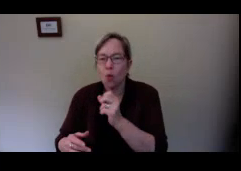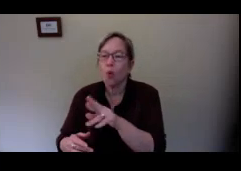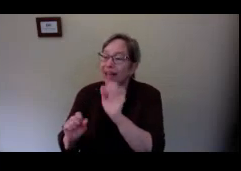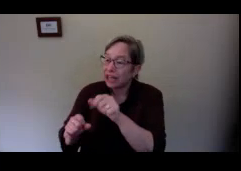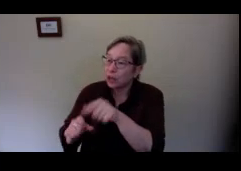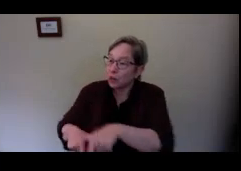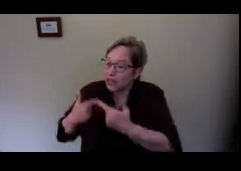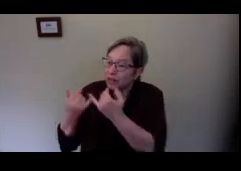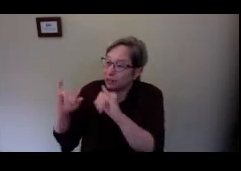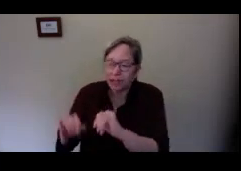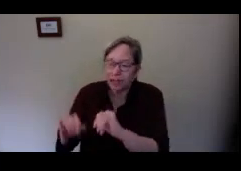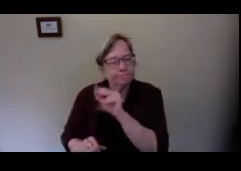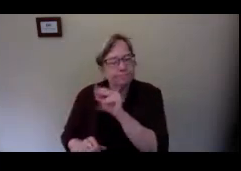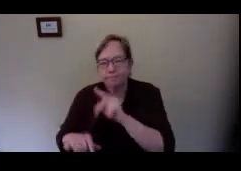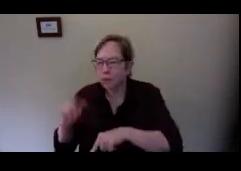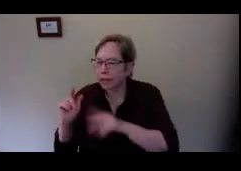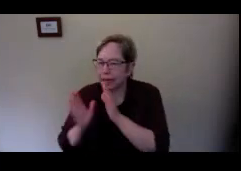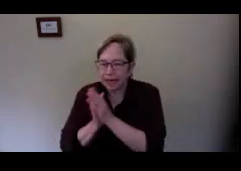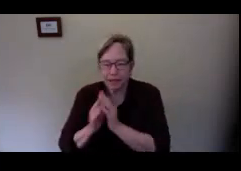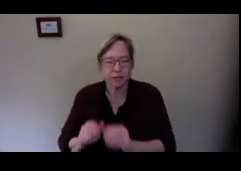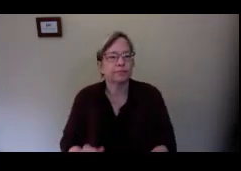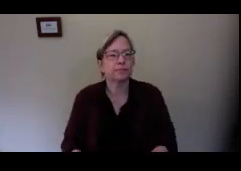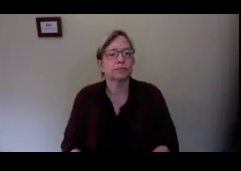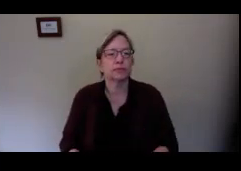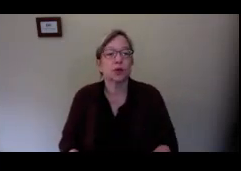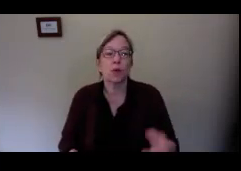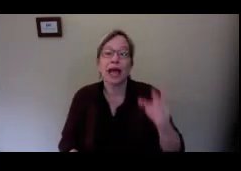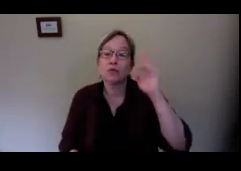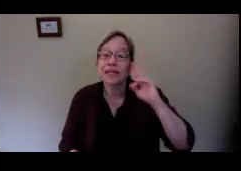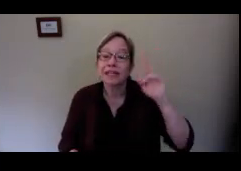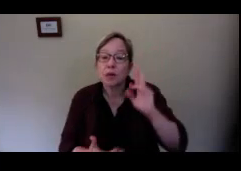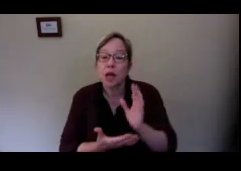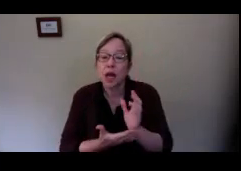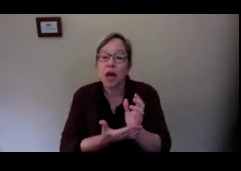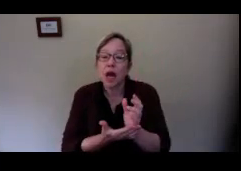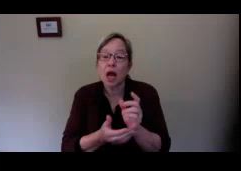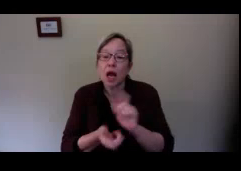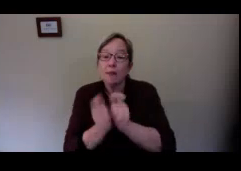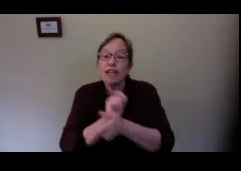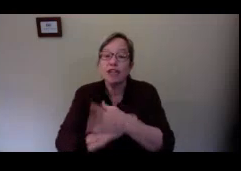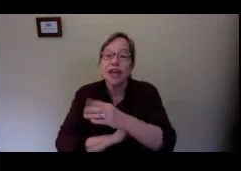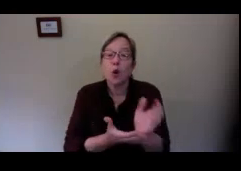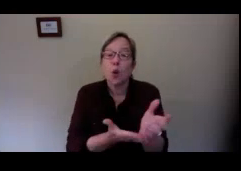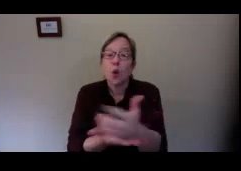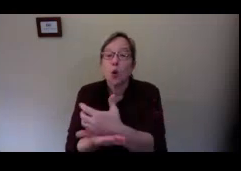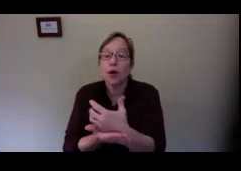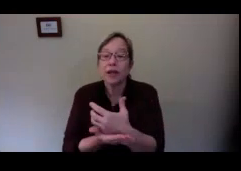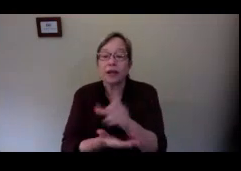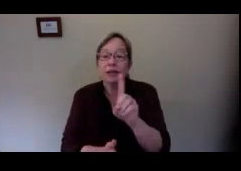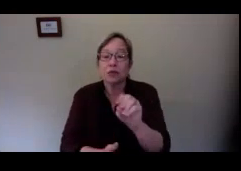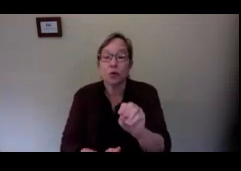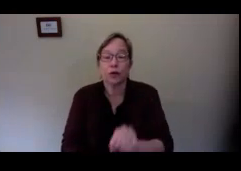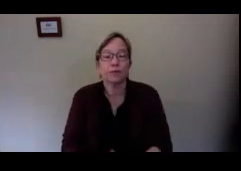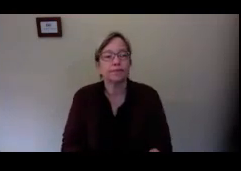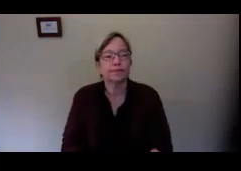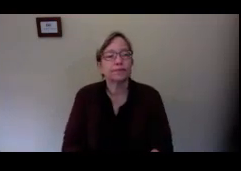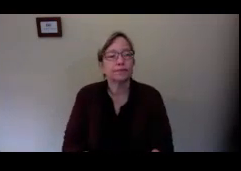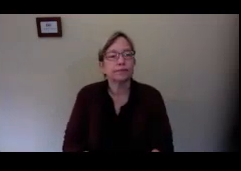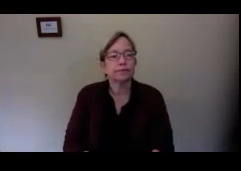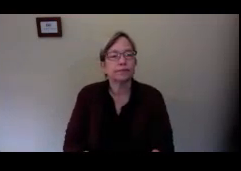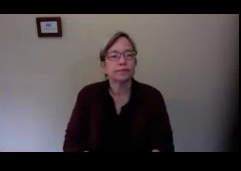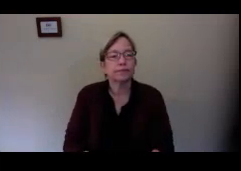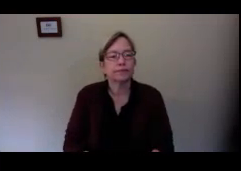So reasonable accommodations and hoarding disorder. Let's move on. Very